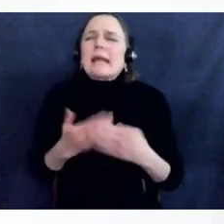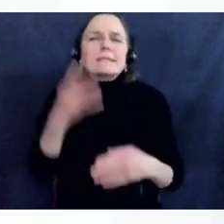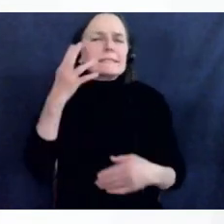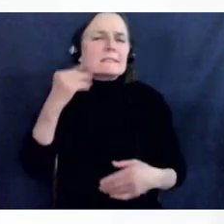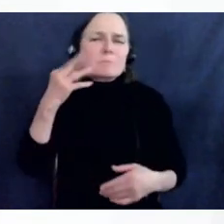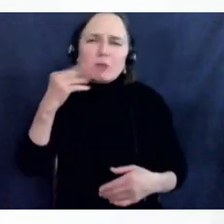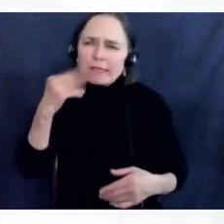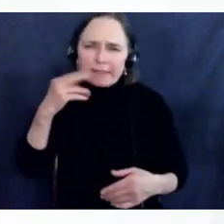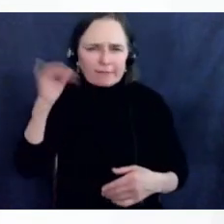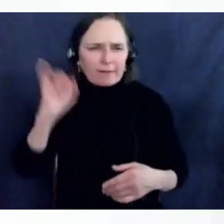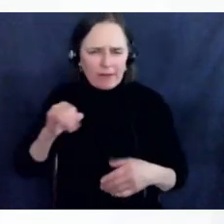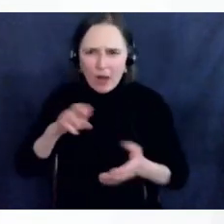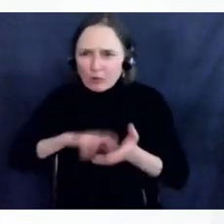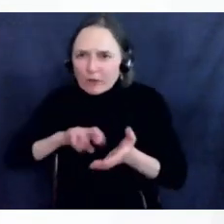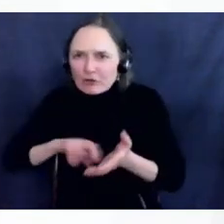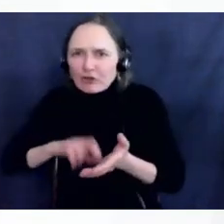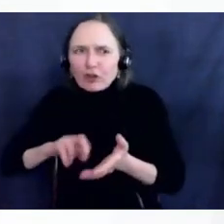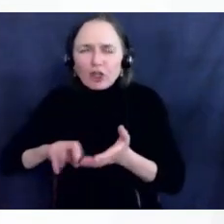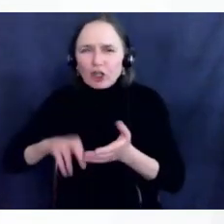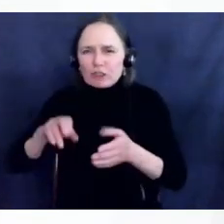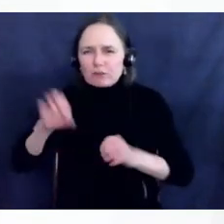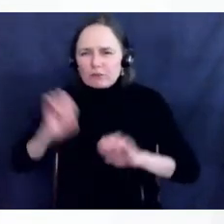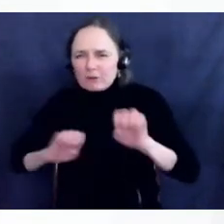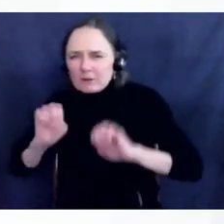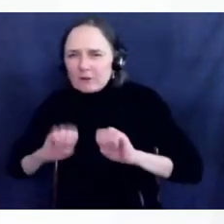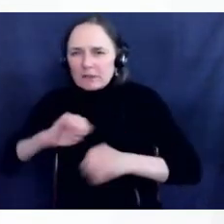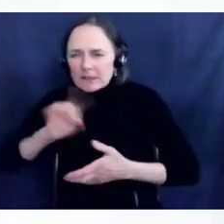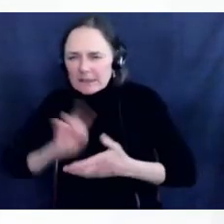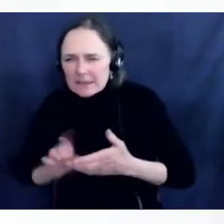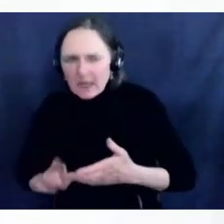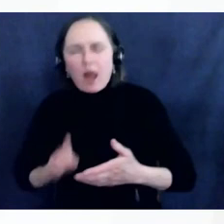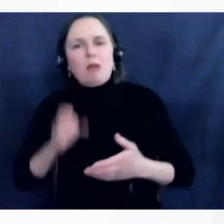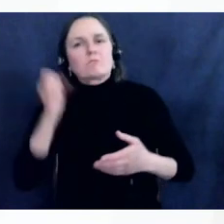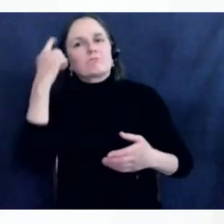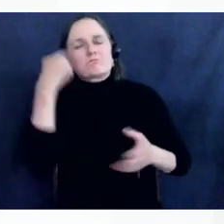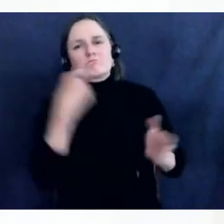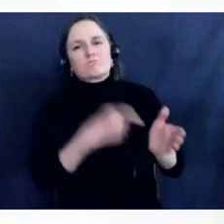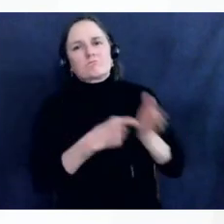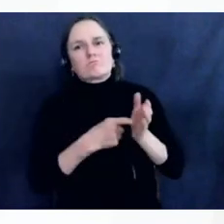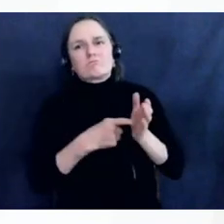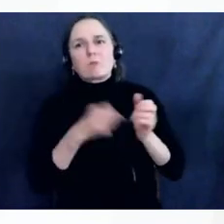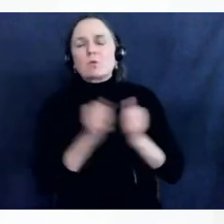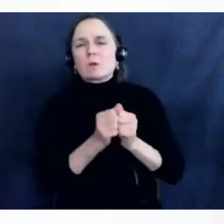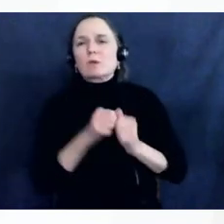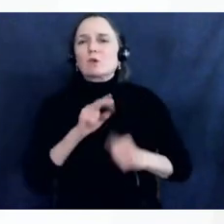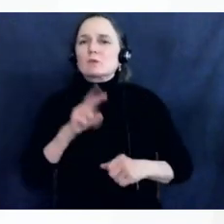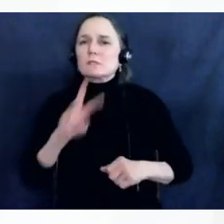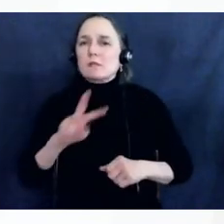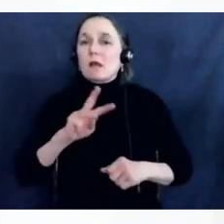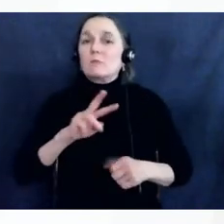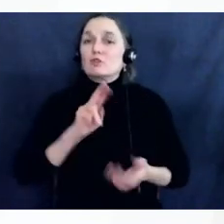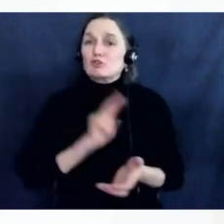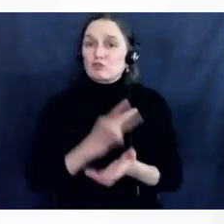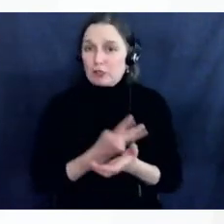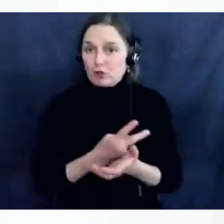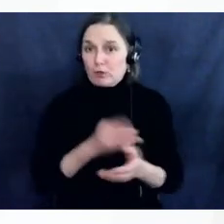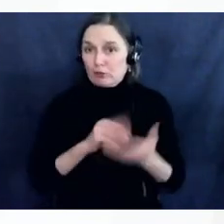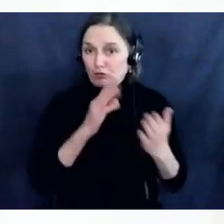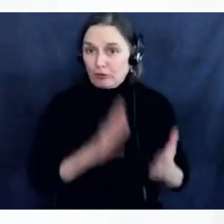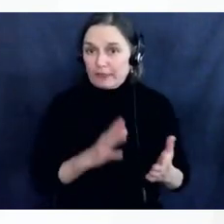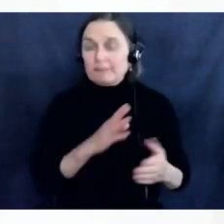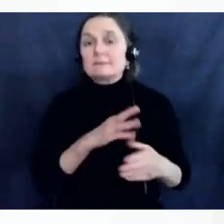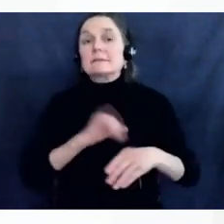graduate students and all of the fellowships that support them. Since I have arrived at UW and begun working with